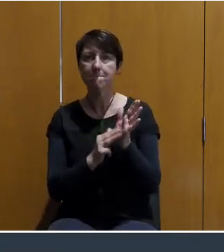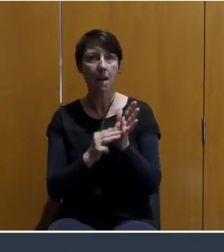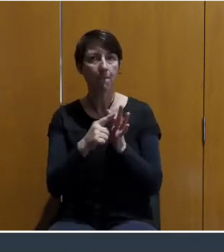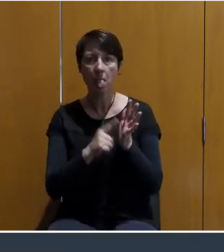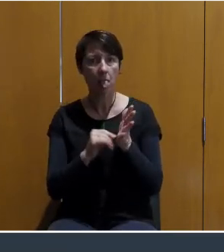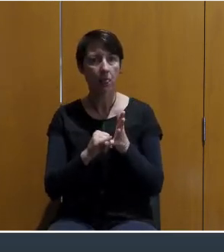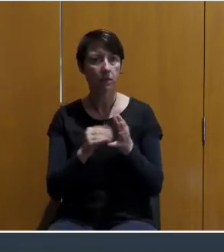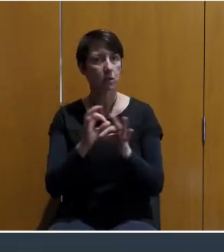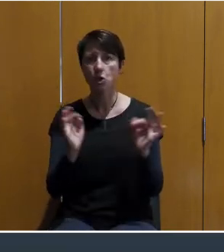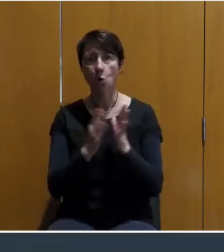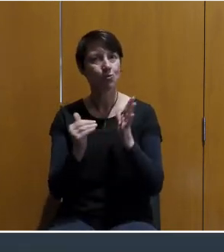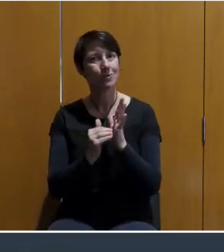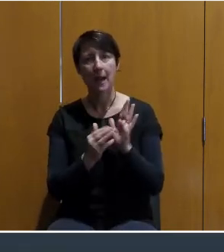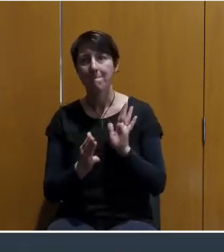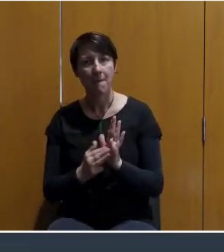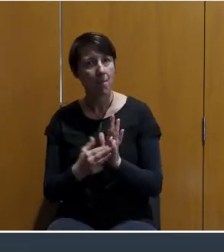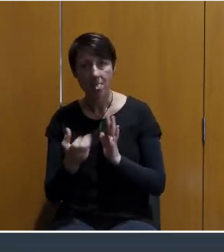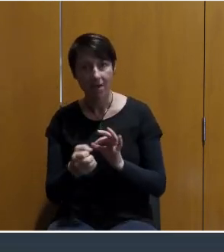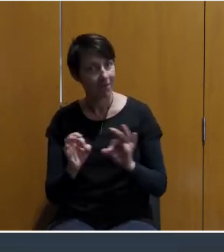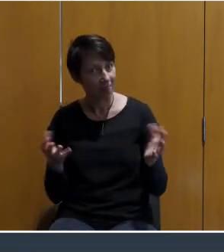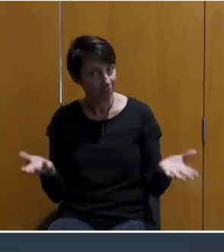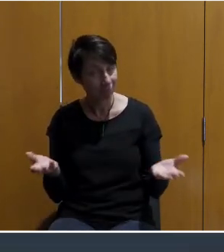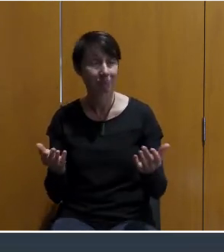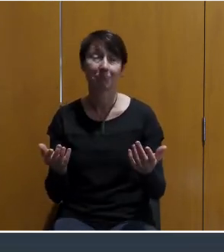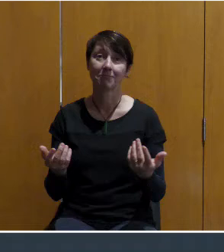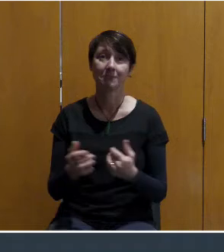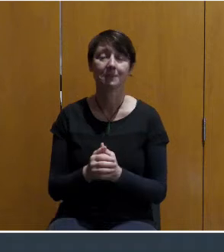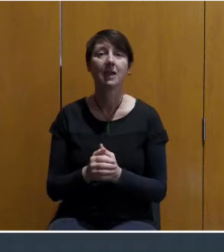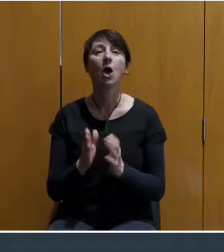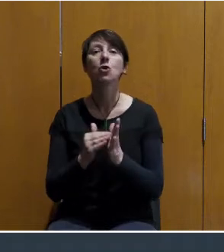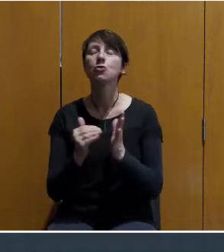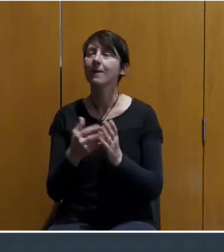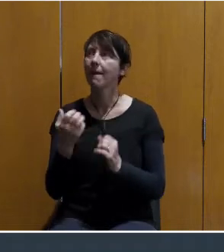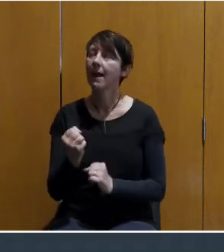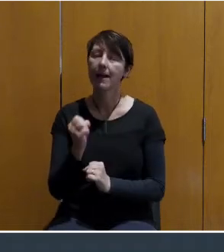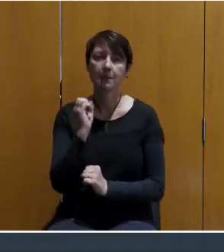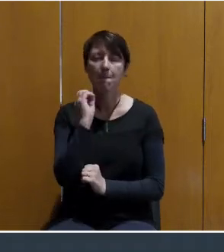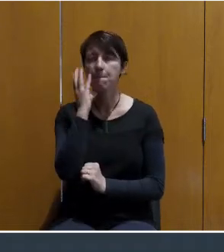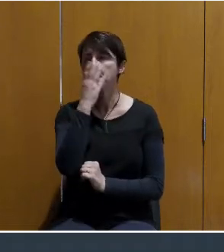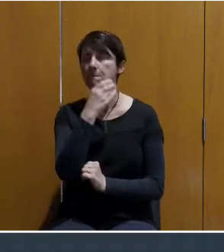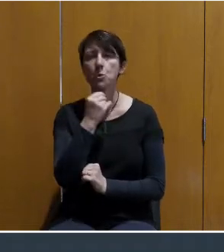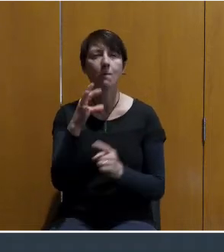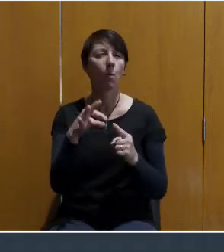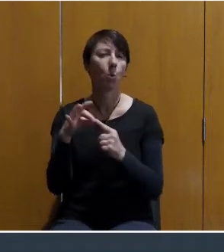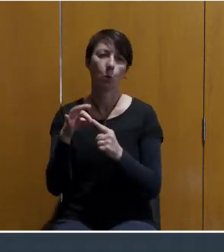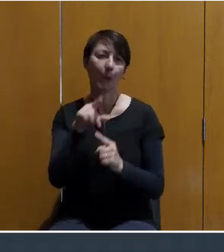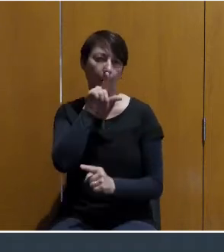New Zealand may not have any charismatic land mammals, but it's a place that has some of the most beautiful and unique birds in the whole